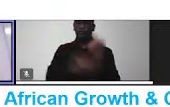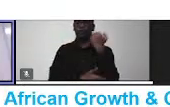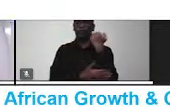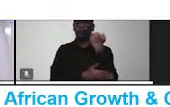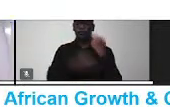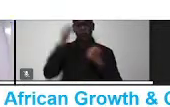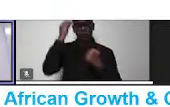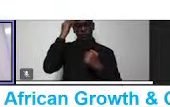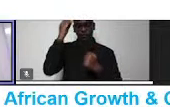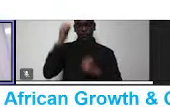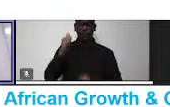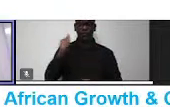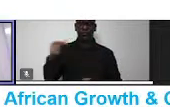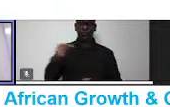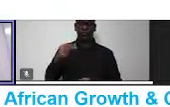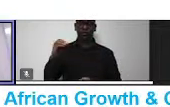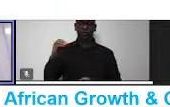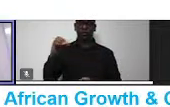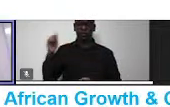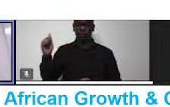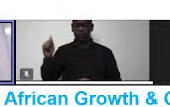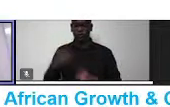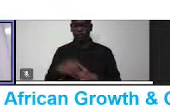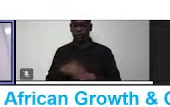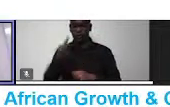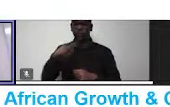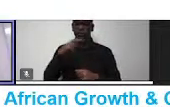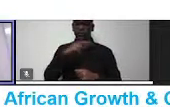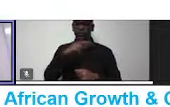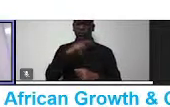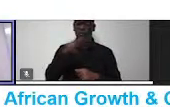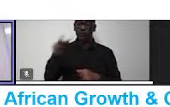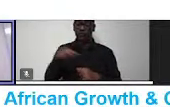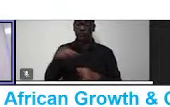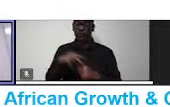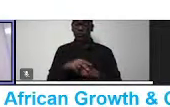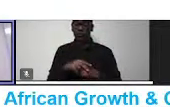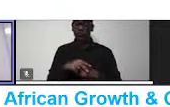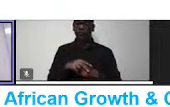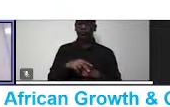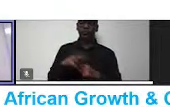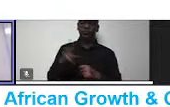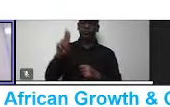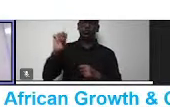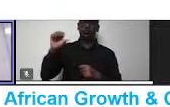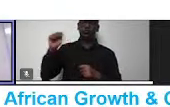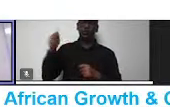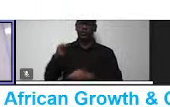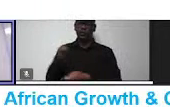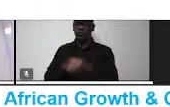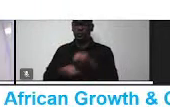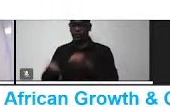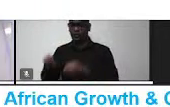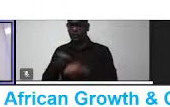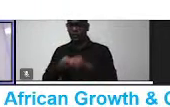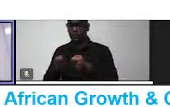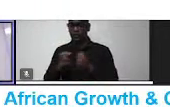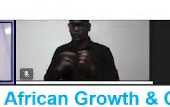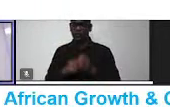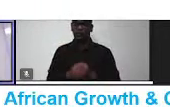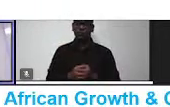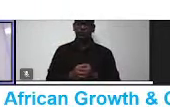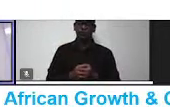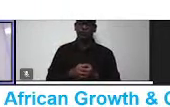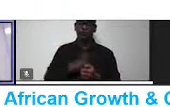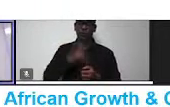AGOA. And in that eligibility review, which is run by the United States Trade Representative, the USTR, they have